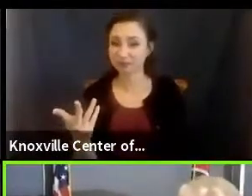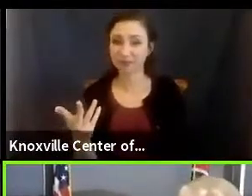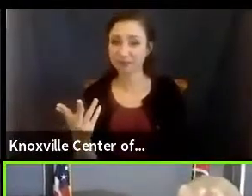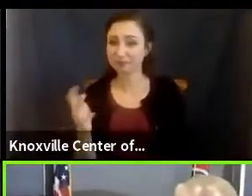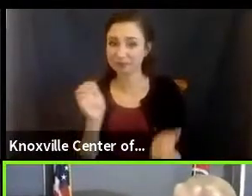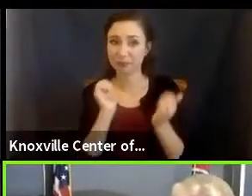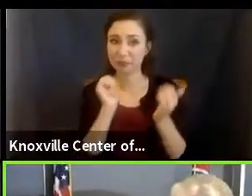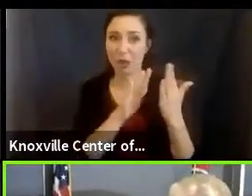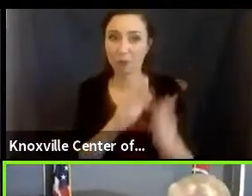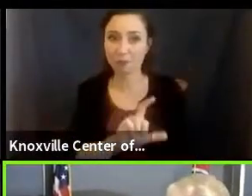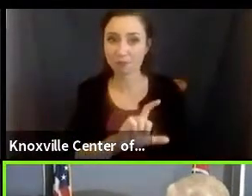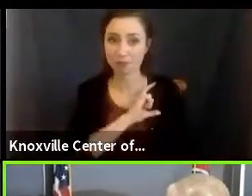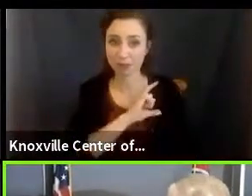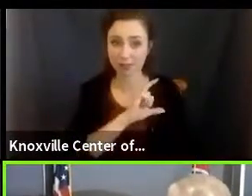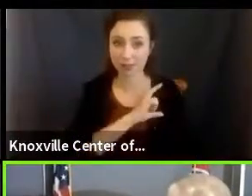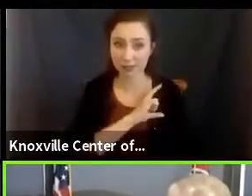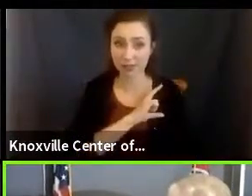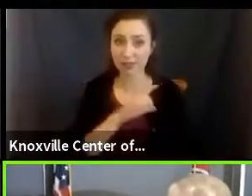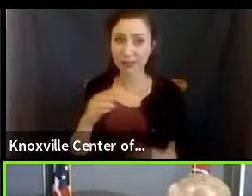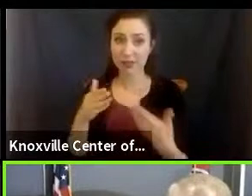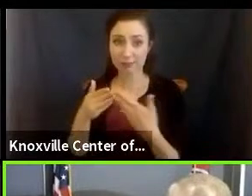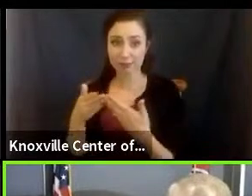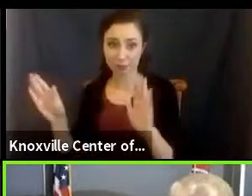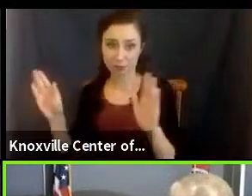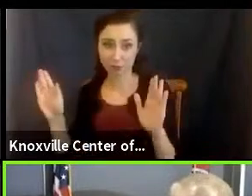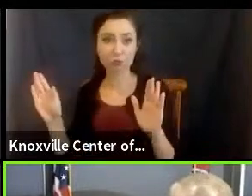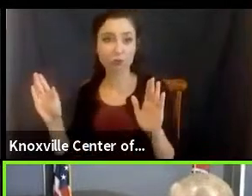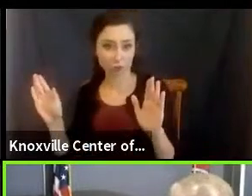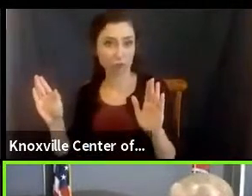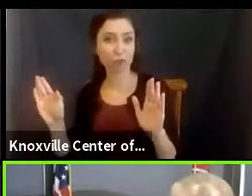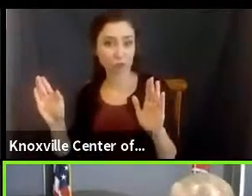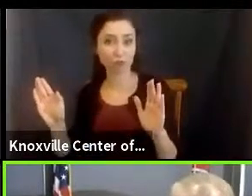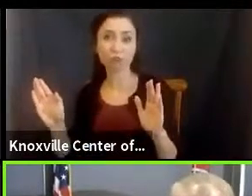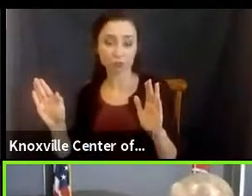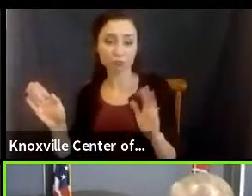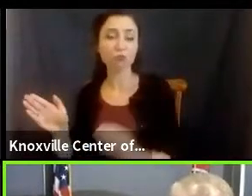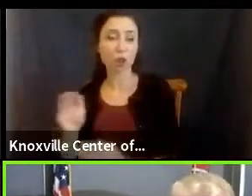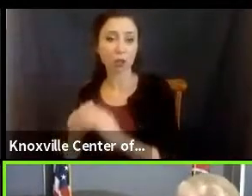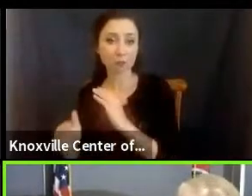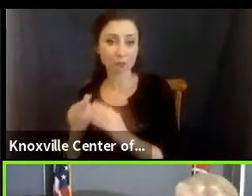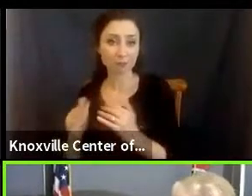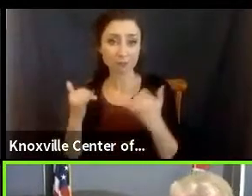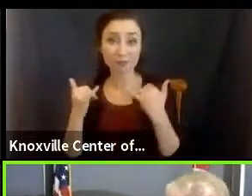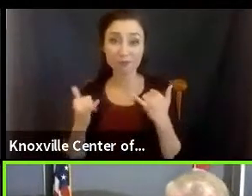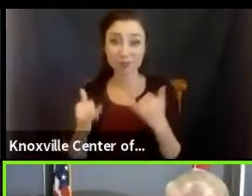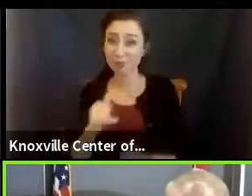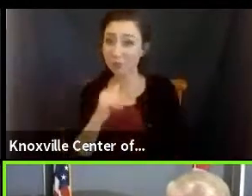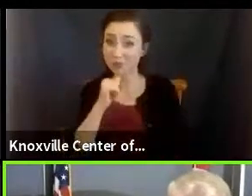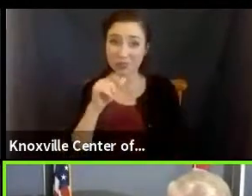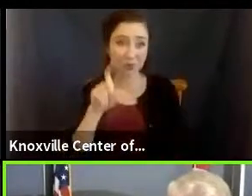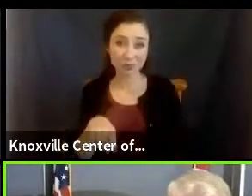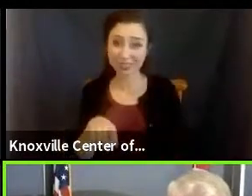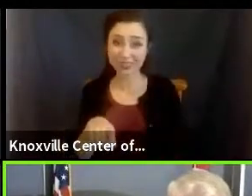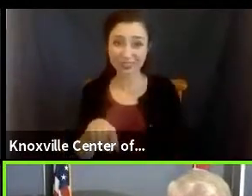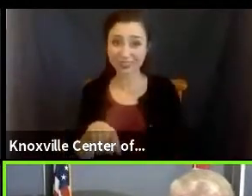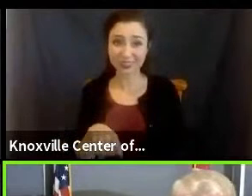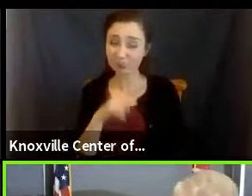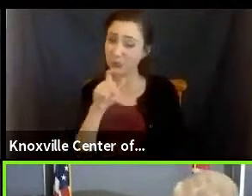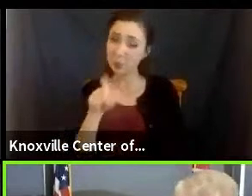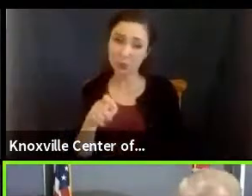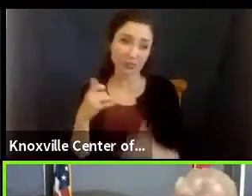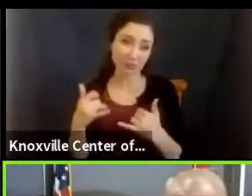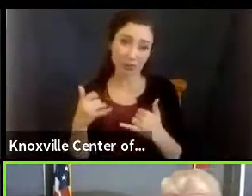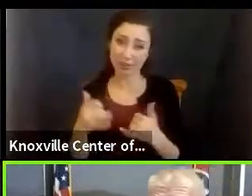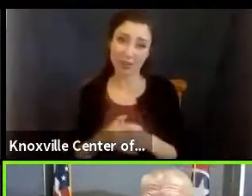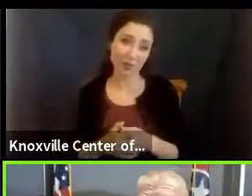confrontations between the police and the general public, at this point in time, we don't need to do that unnecessarily. Okay, and